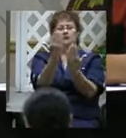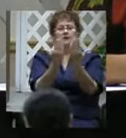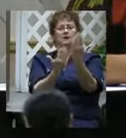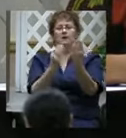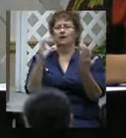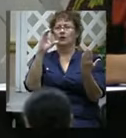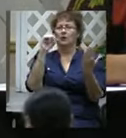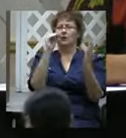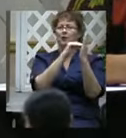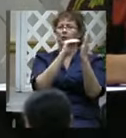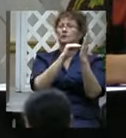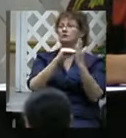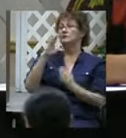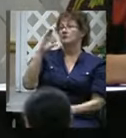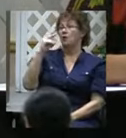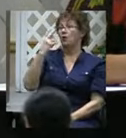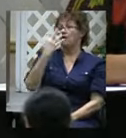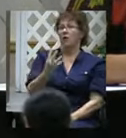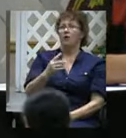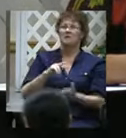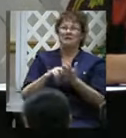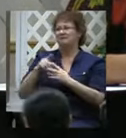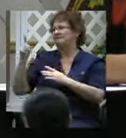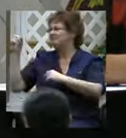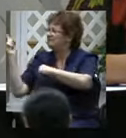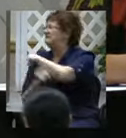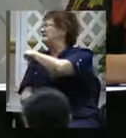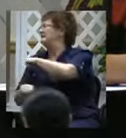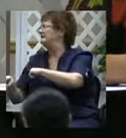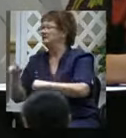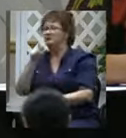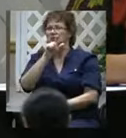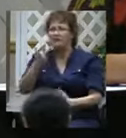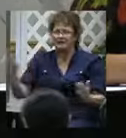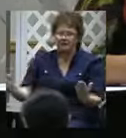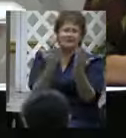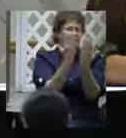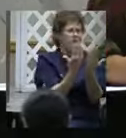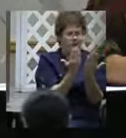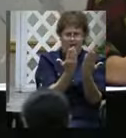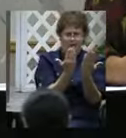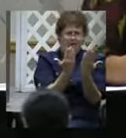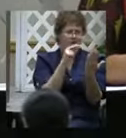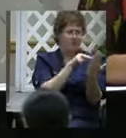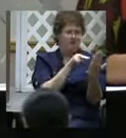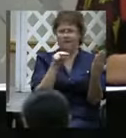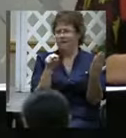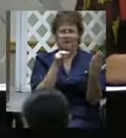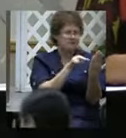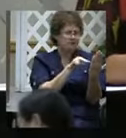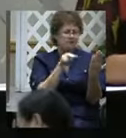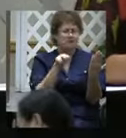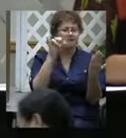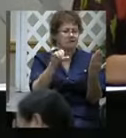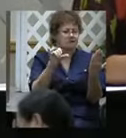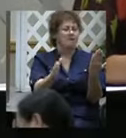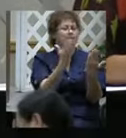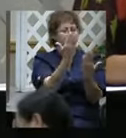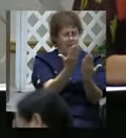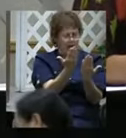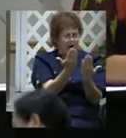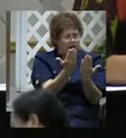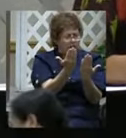card. So if they put code 4 and 5 and 27. The parent could go to this additional document, find their language,